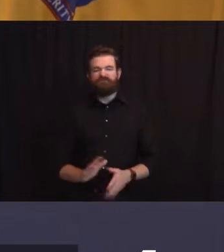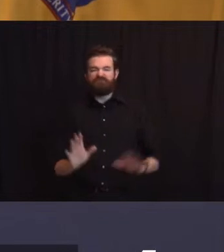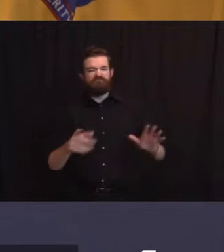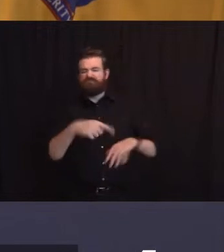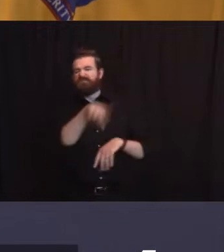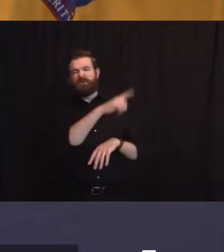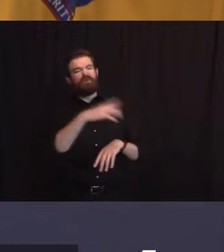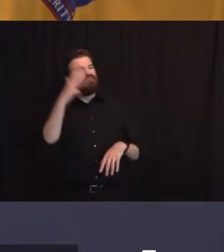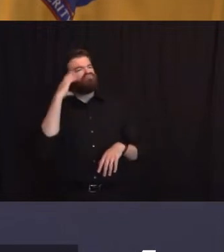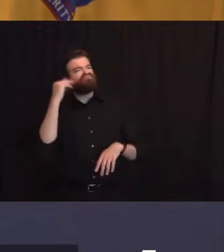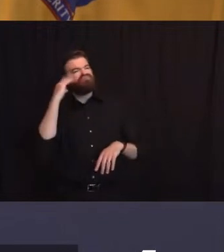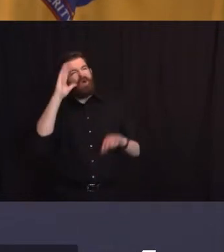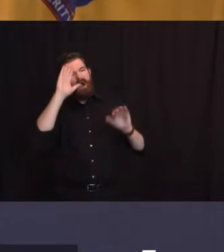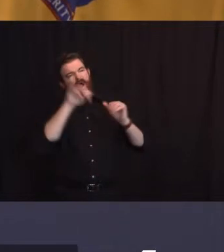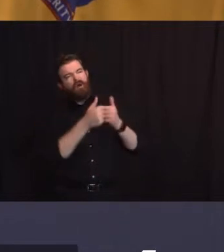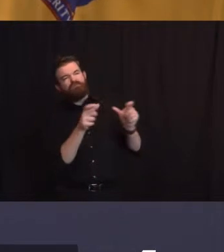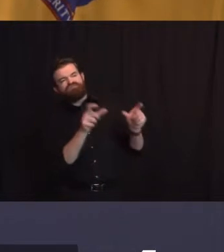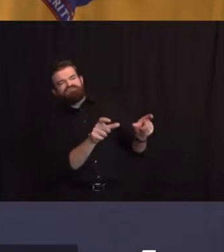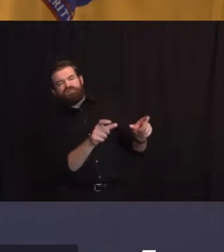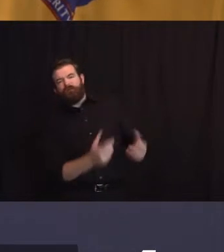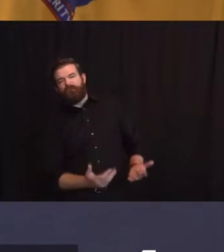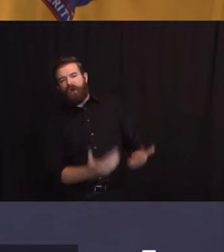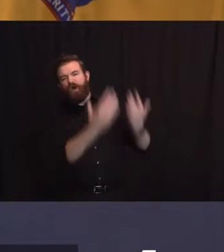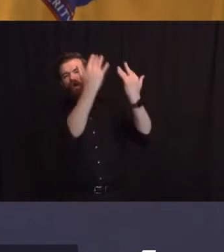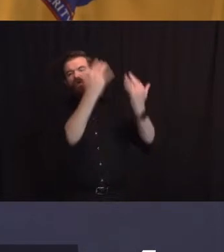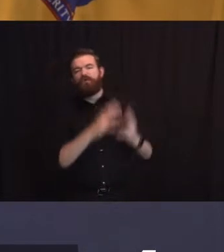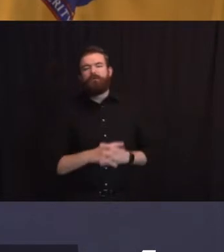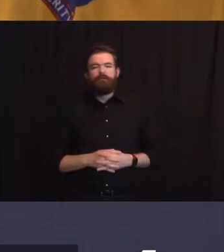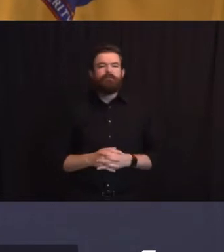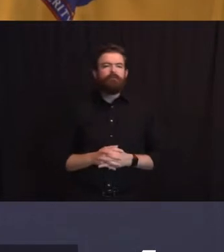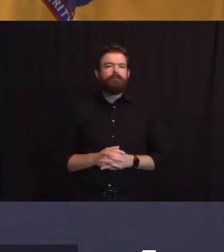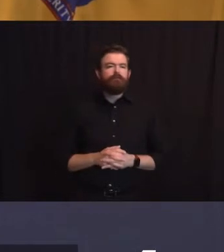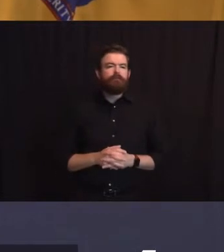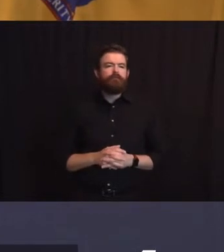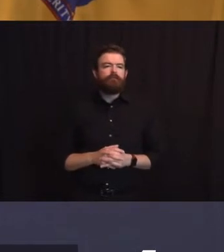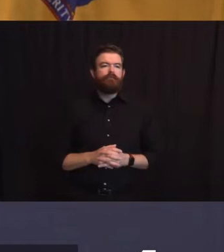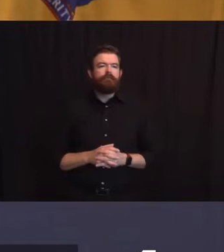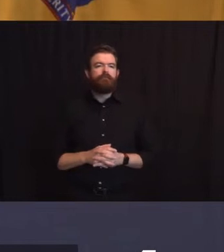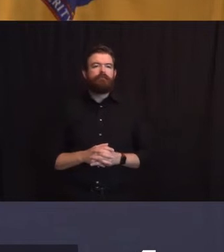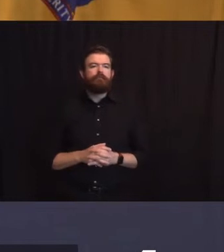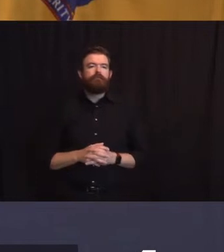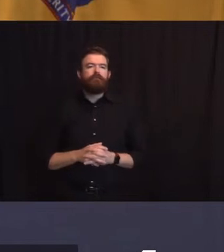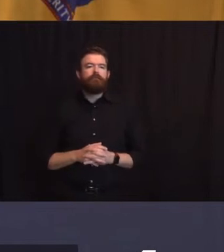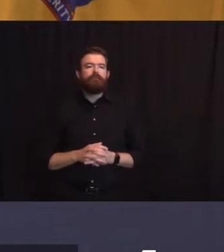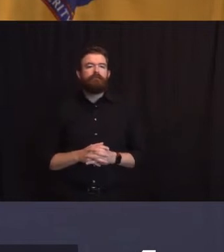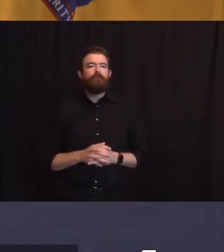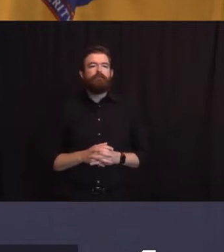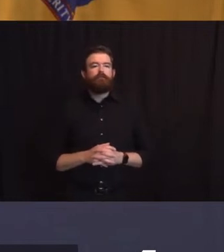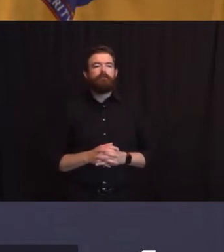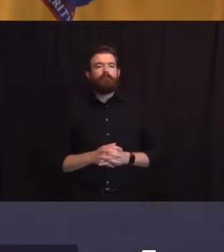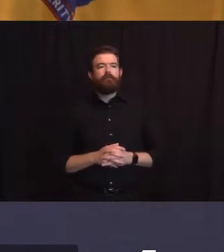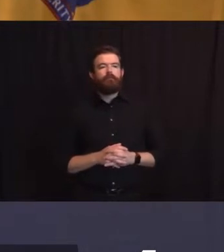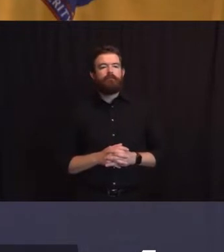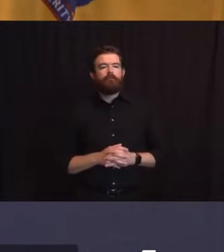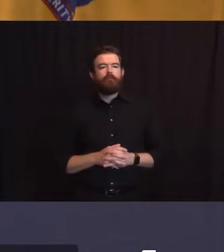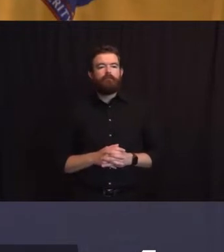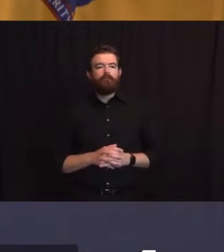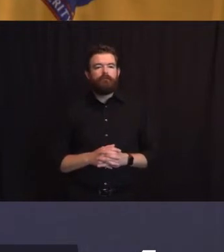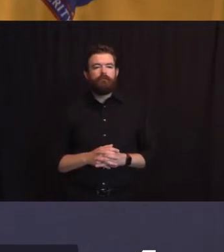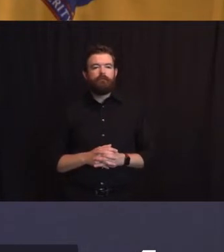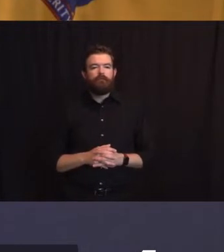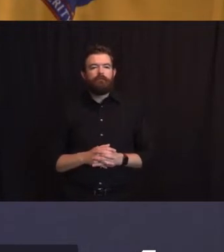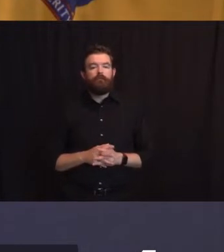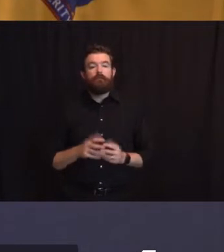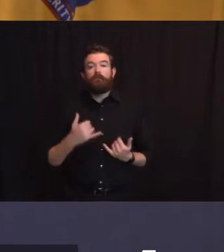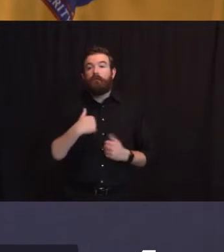here with Dustin. We are, I think, going to mix it up a little bit. I don't know where Dan is. I've lost him. I think we're going to mix it up this week. So we're going to be